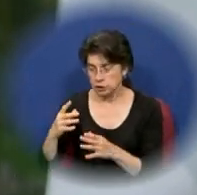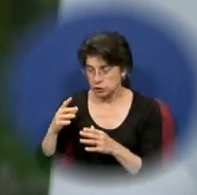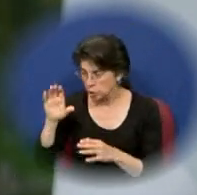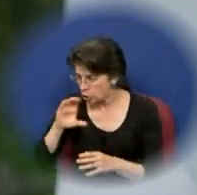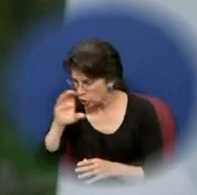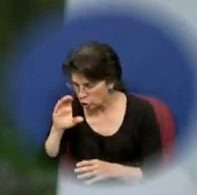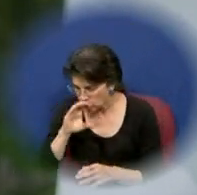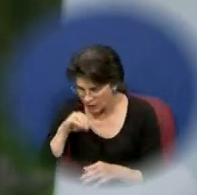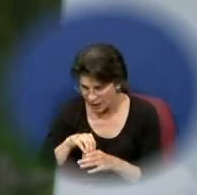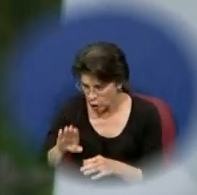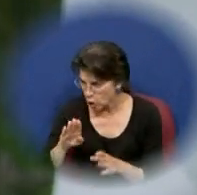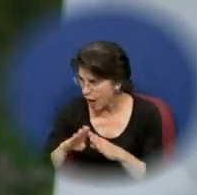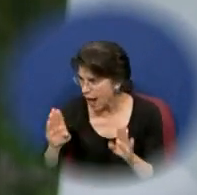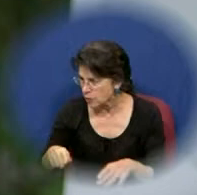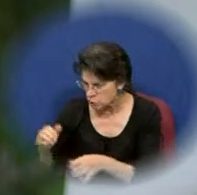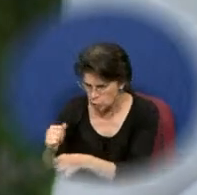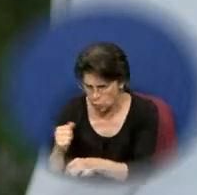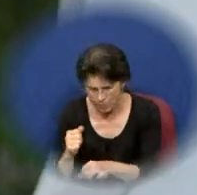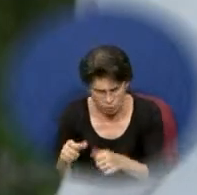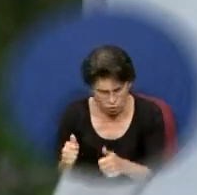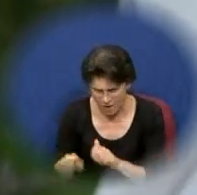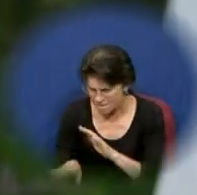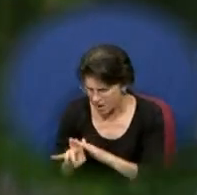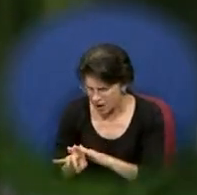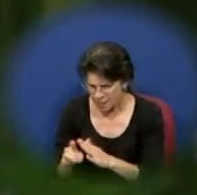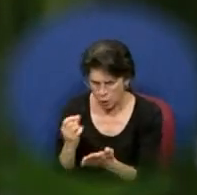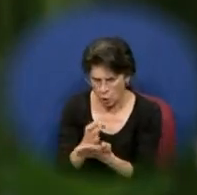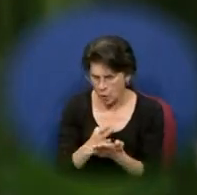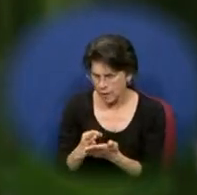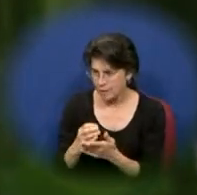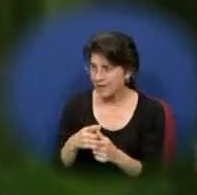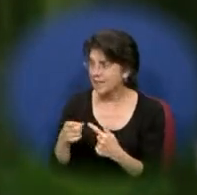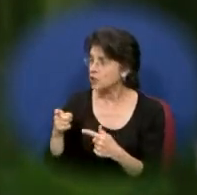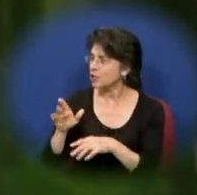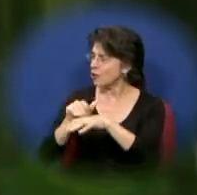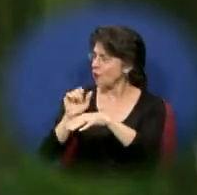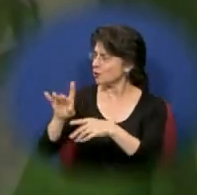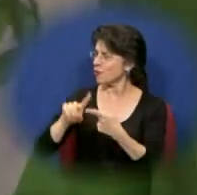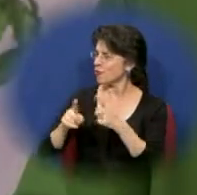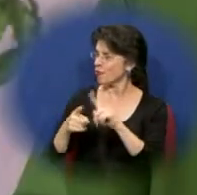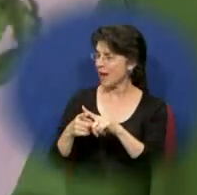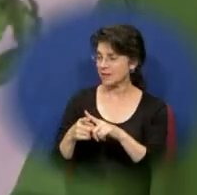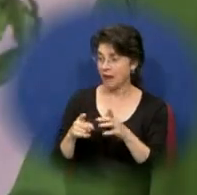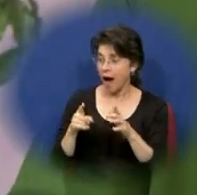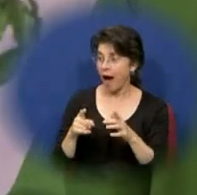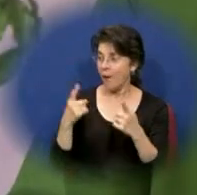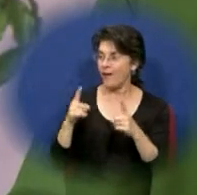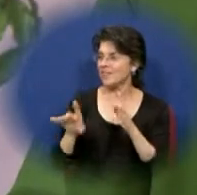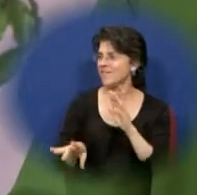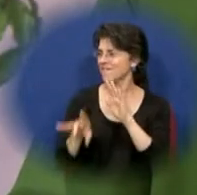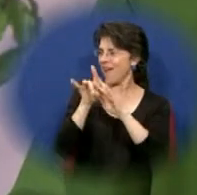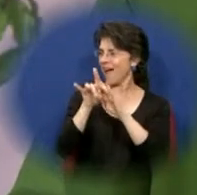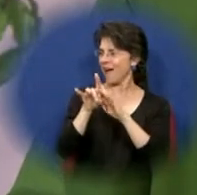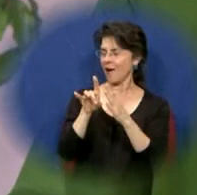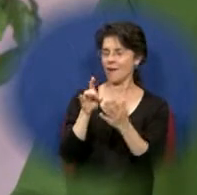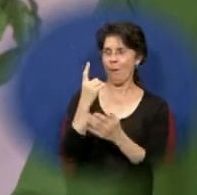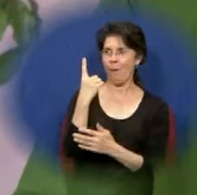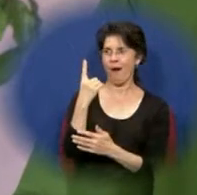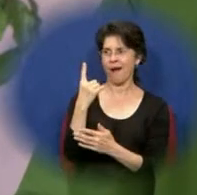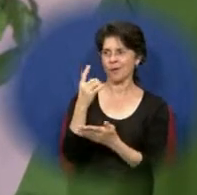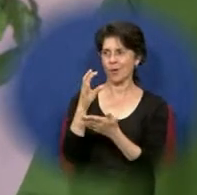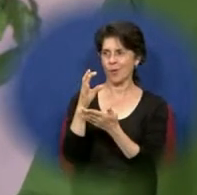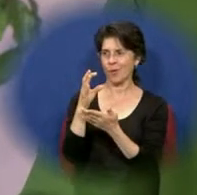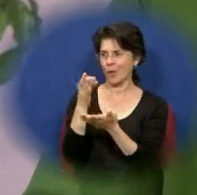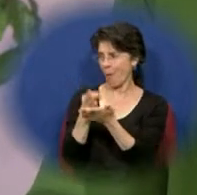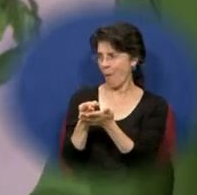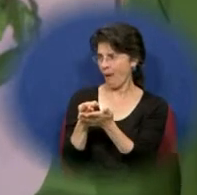her friends and neighbors to say, "Rejoice with me, I have found the silver piece I lost." I tell you, there will be the